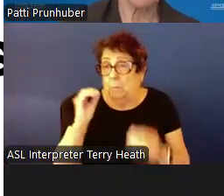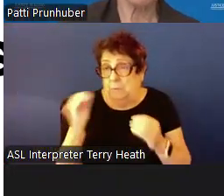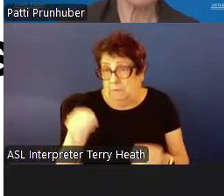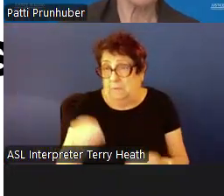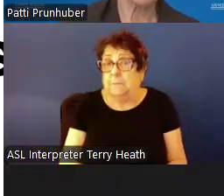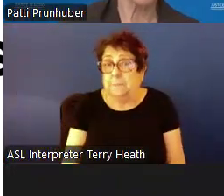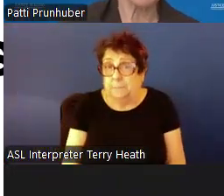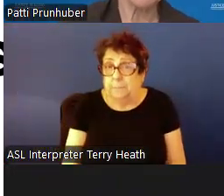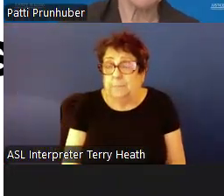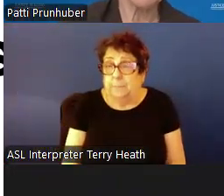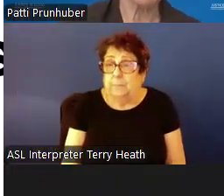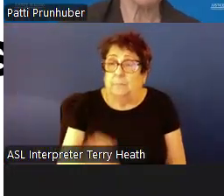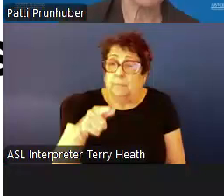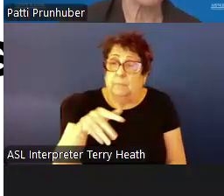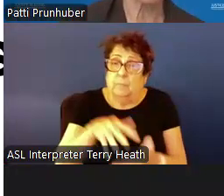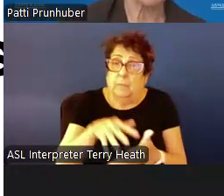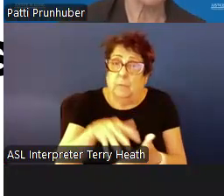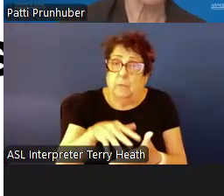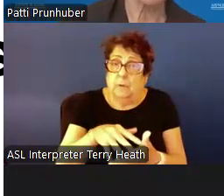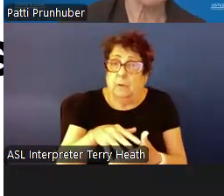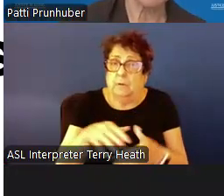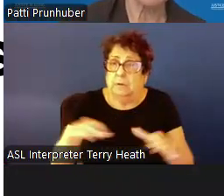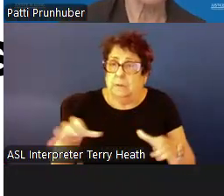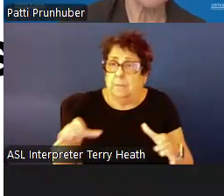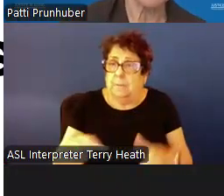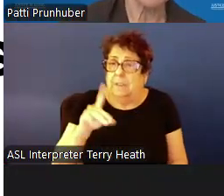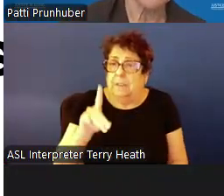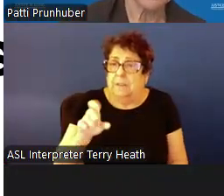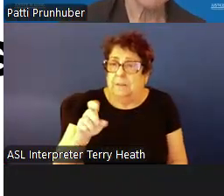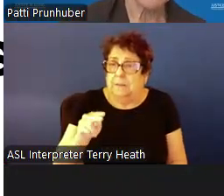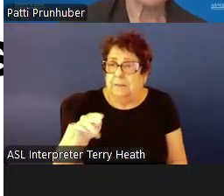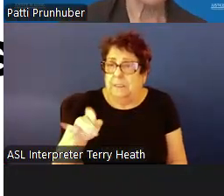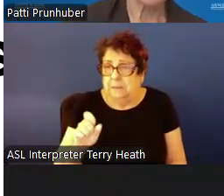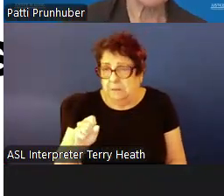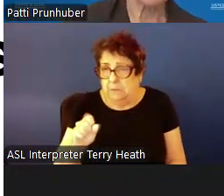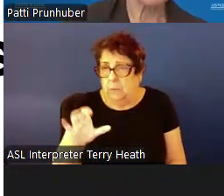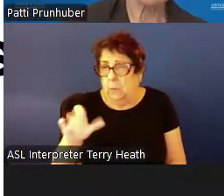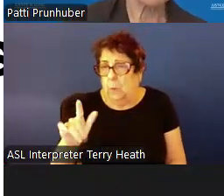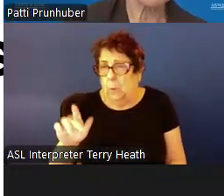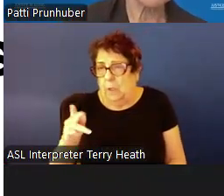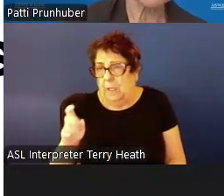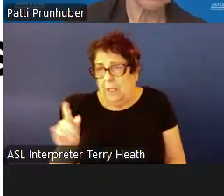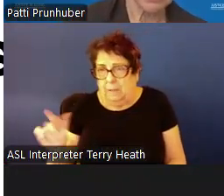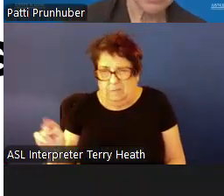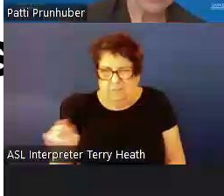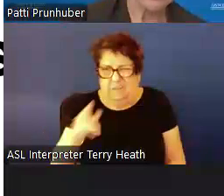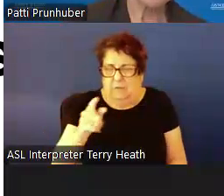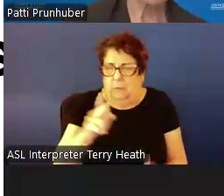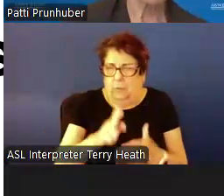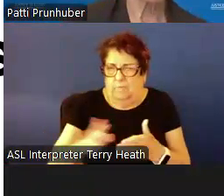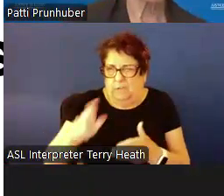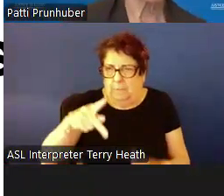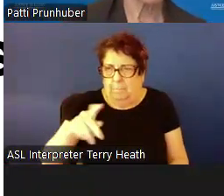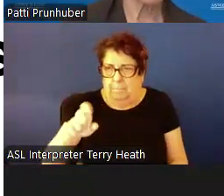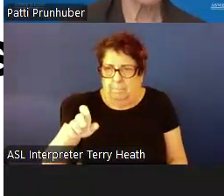by Dennis Culain, a professor at University of Pennsylvania, back in 2017. And